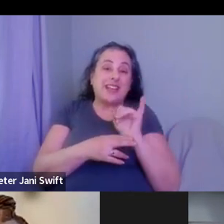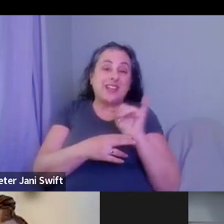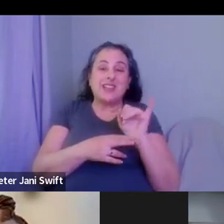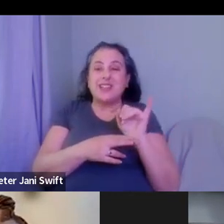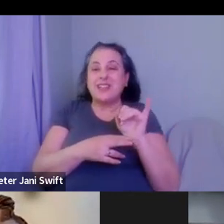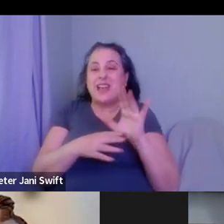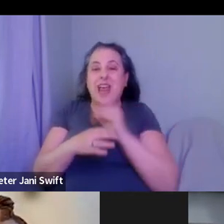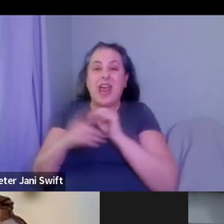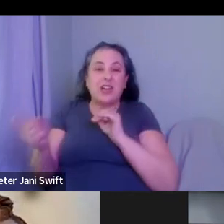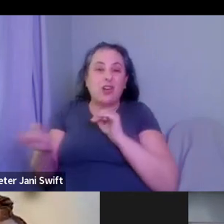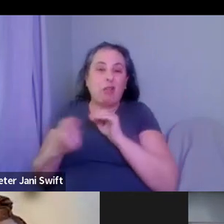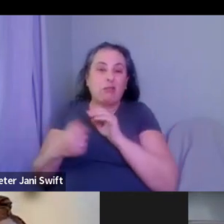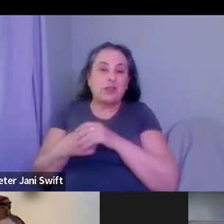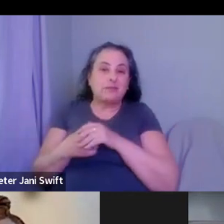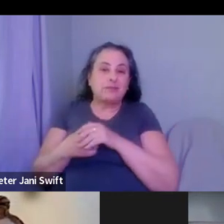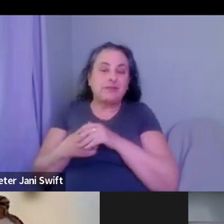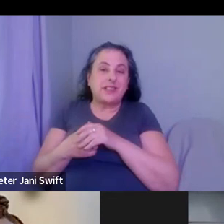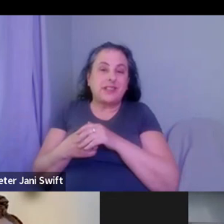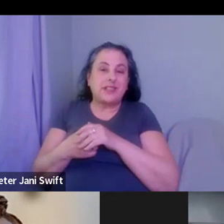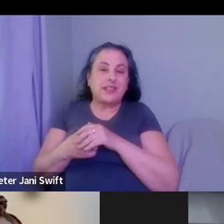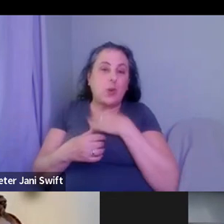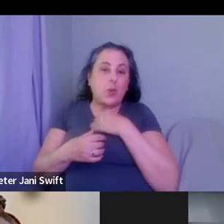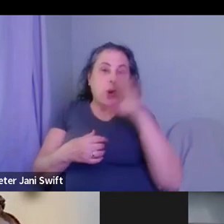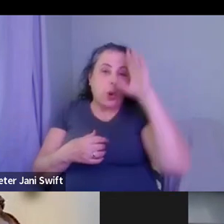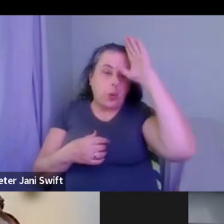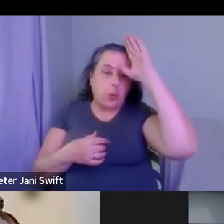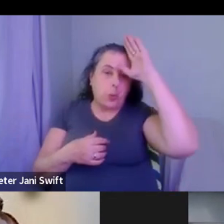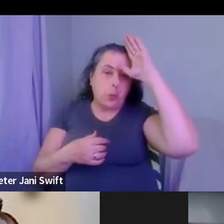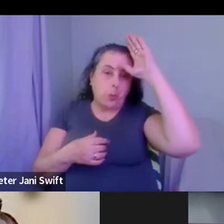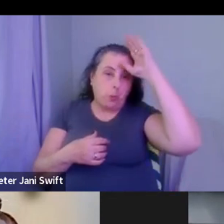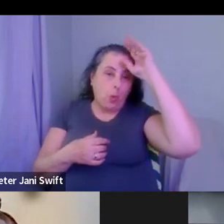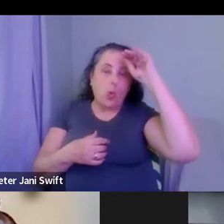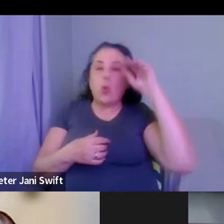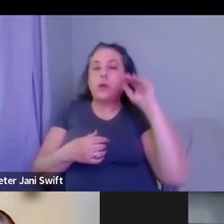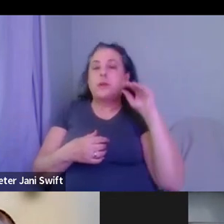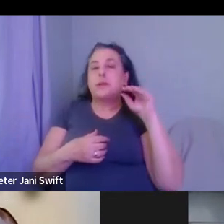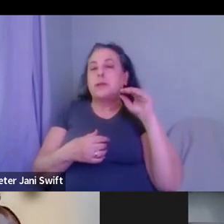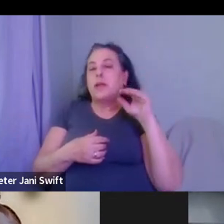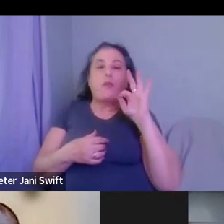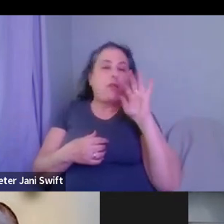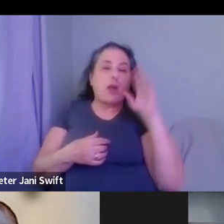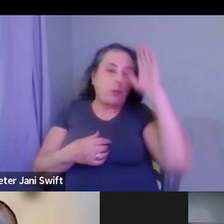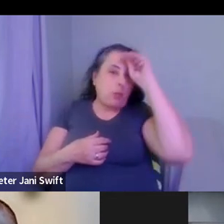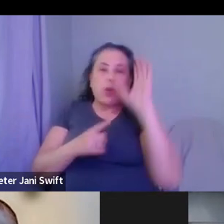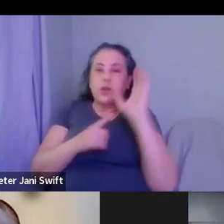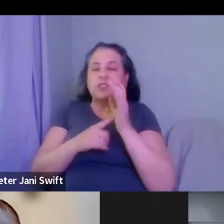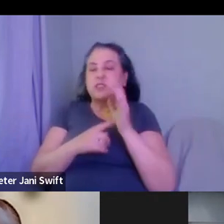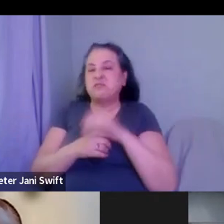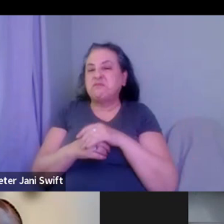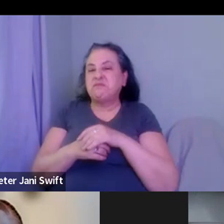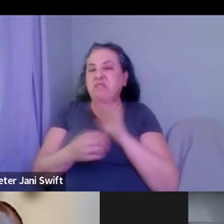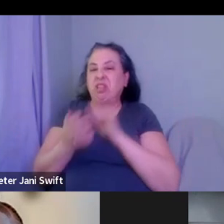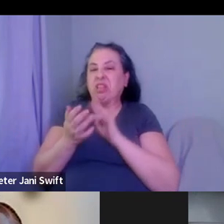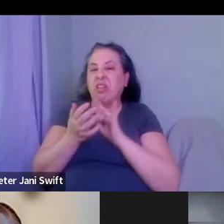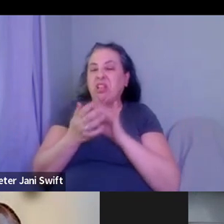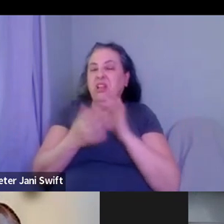add golf. So like sort of white boy impunity and frat boy culture. Hope I'm not offending anyone